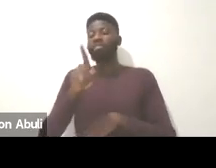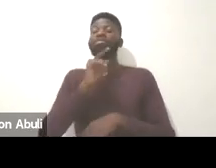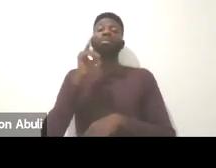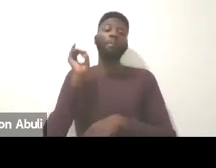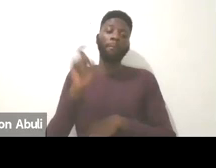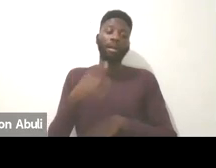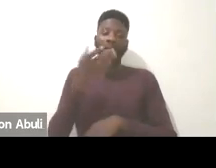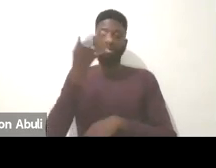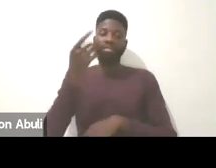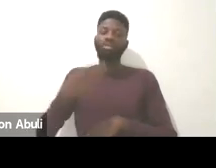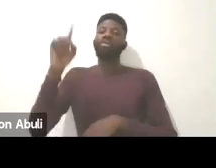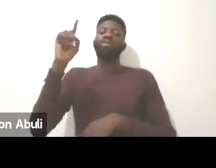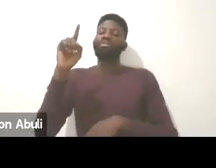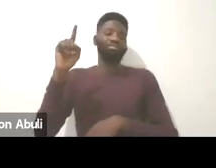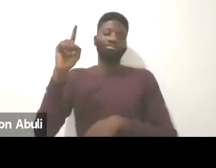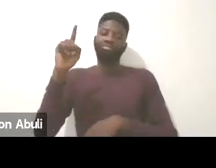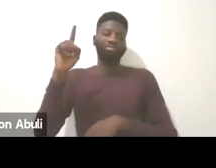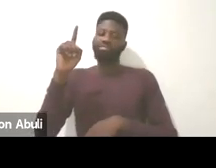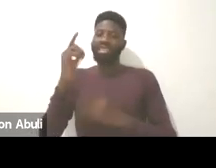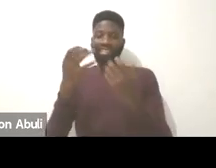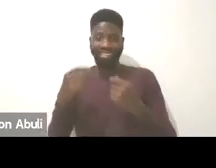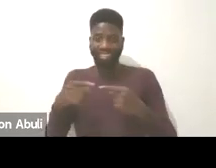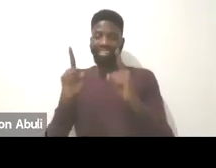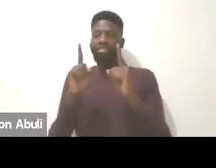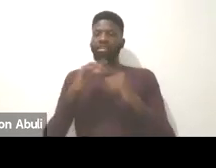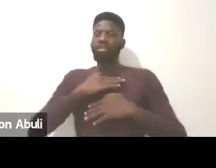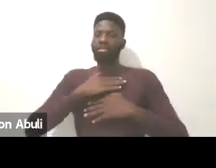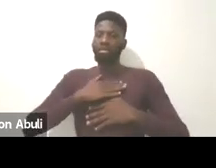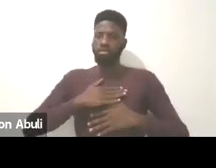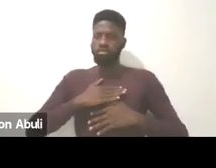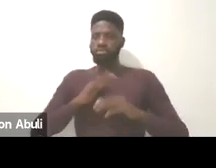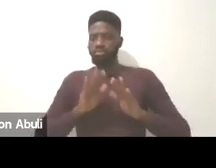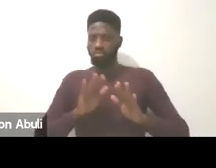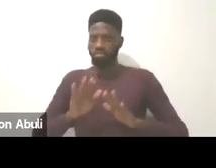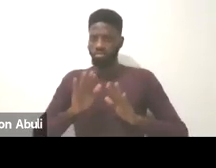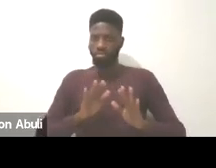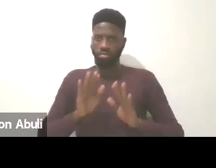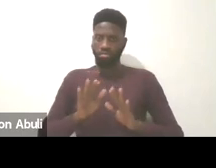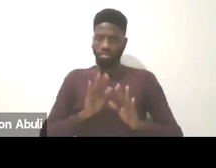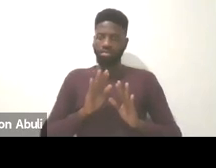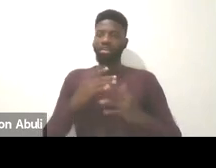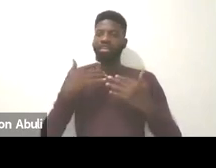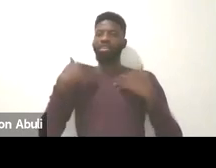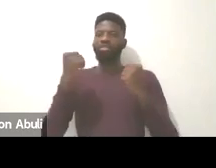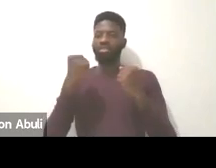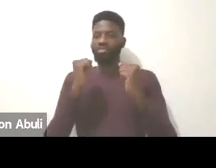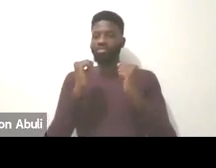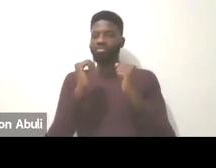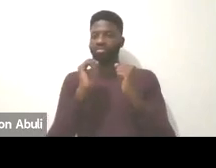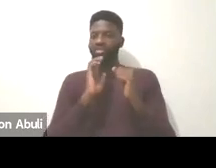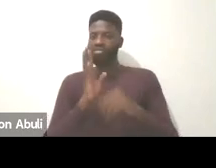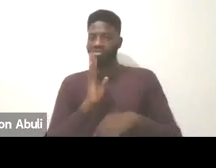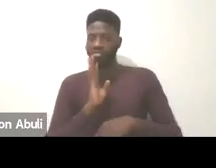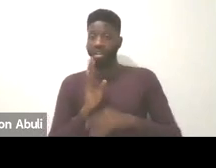to answer correctly. It just needs for you to be composed and confident in what you're saying. Yeah, if you do